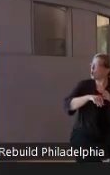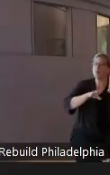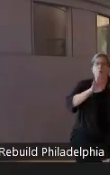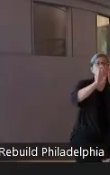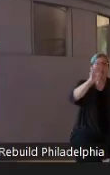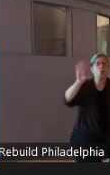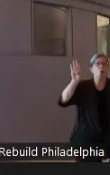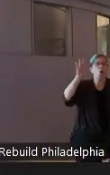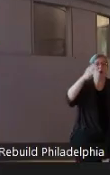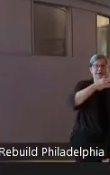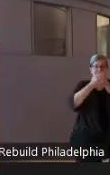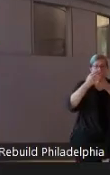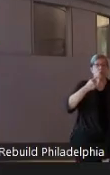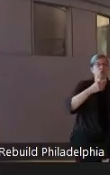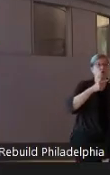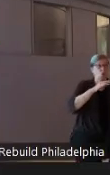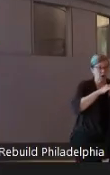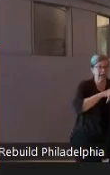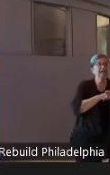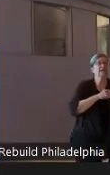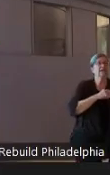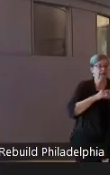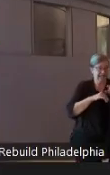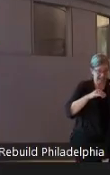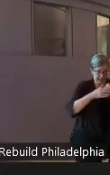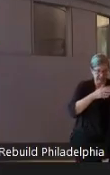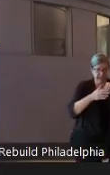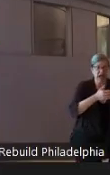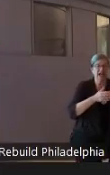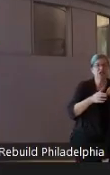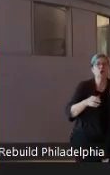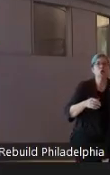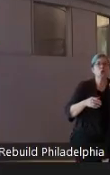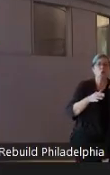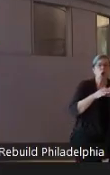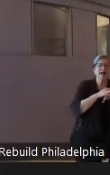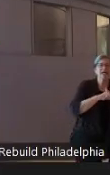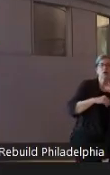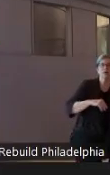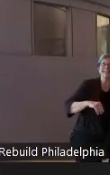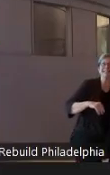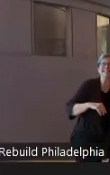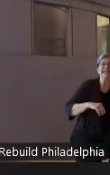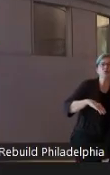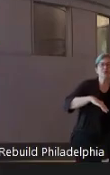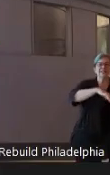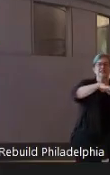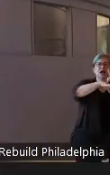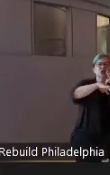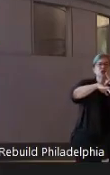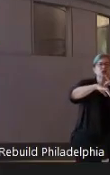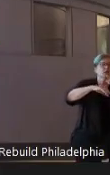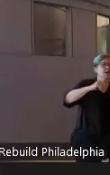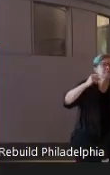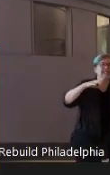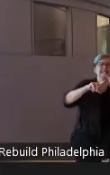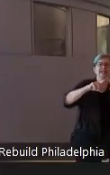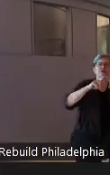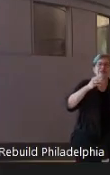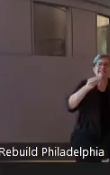left, there would be a big wall. And this would be something that you could not only see, but that you could touch and have a lot of